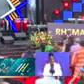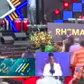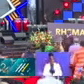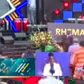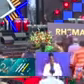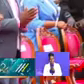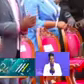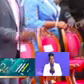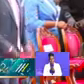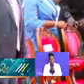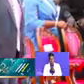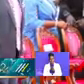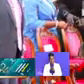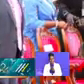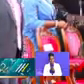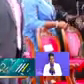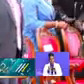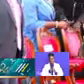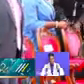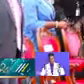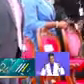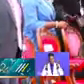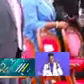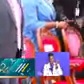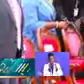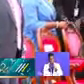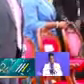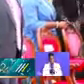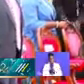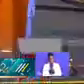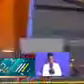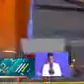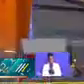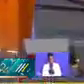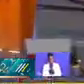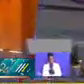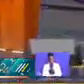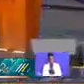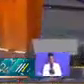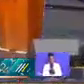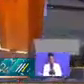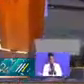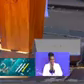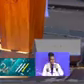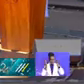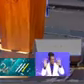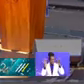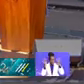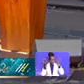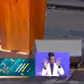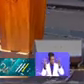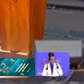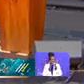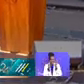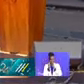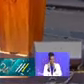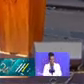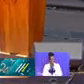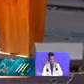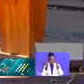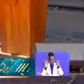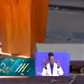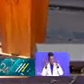clap oh go ahead celebrate Jesus celebrate the one that is giving you all